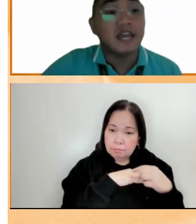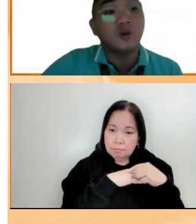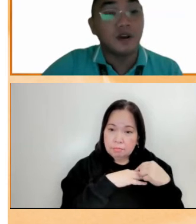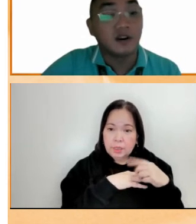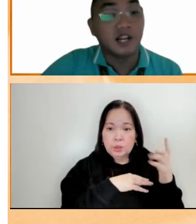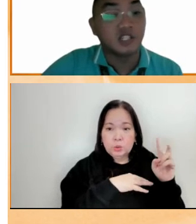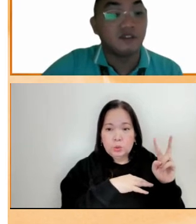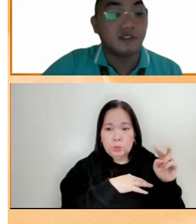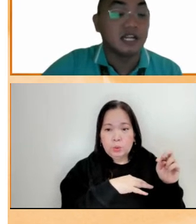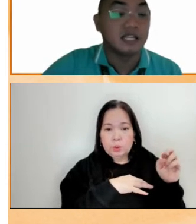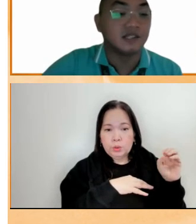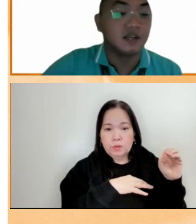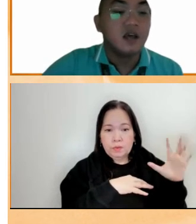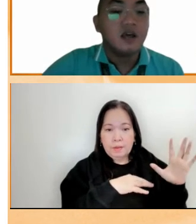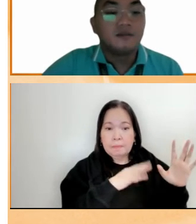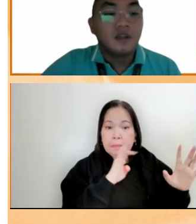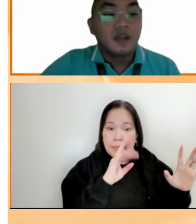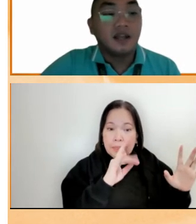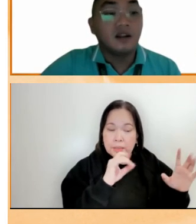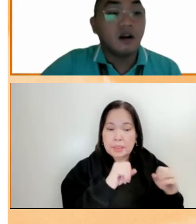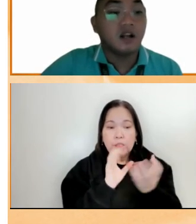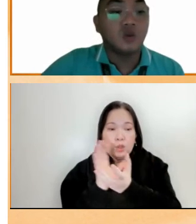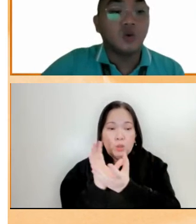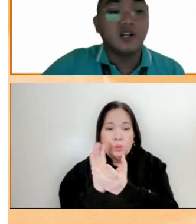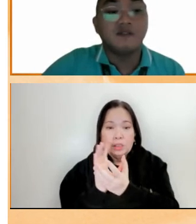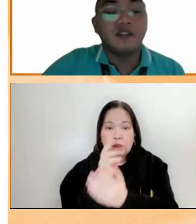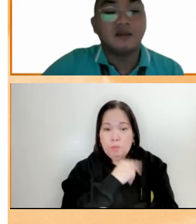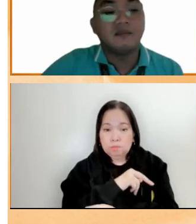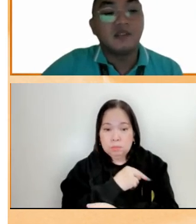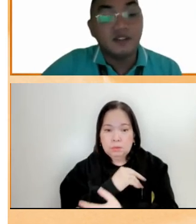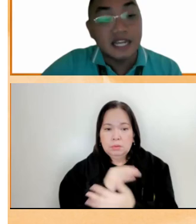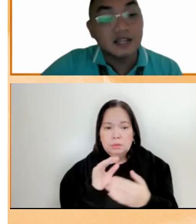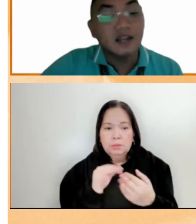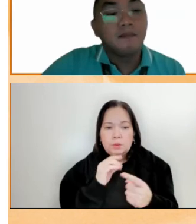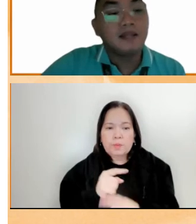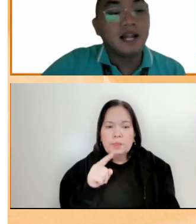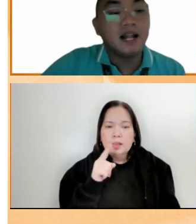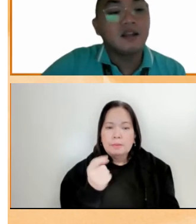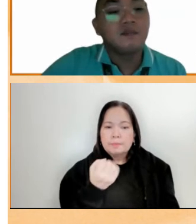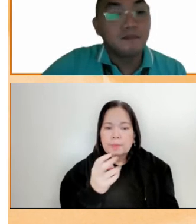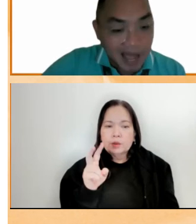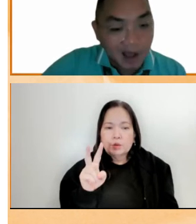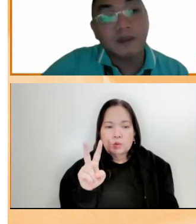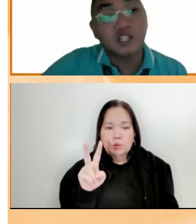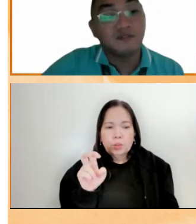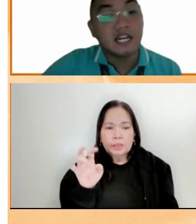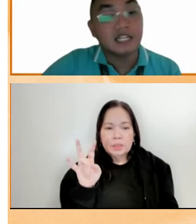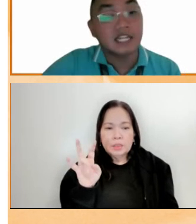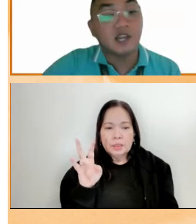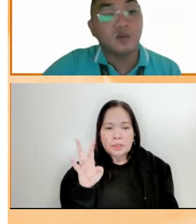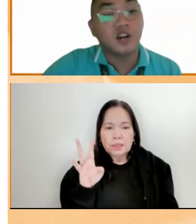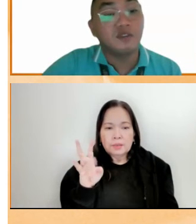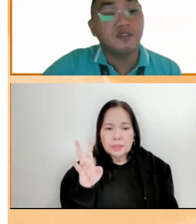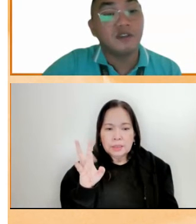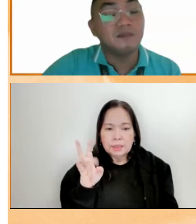2.05 in community residential facilities. And there are actually 217 mental health outpatient facilities